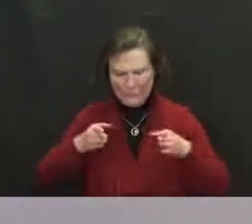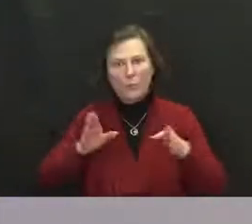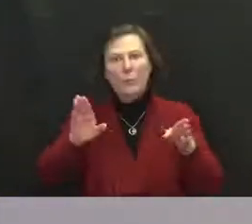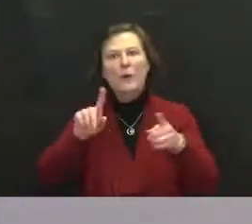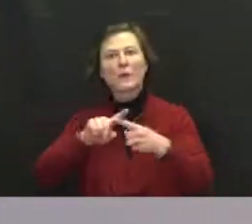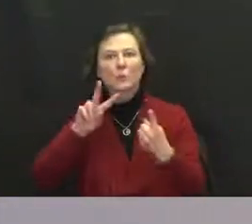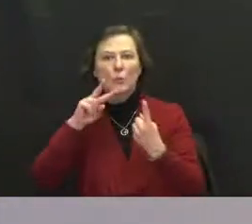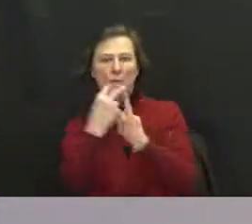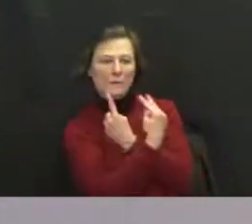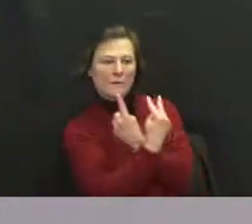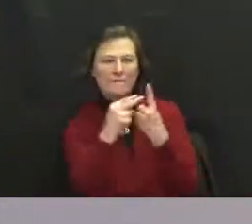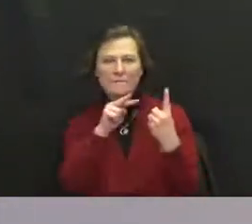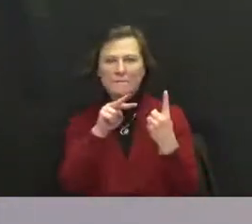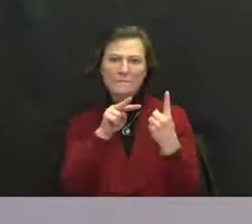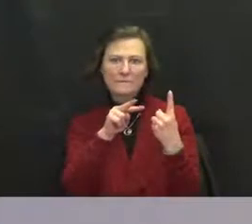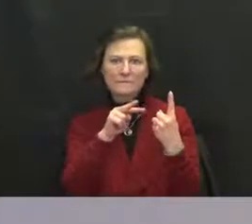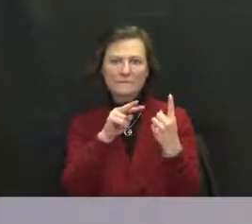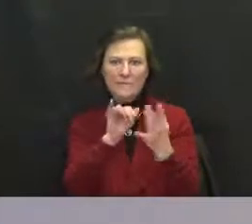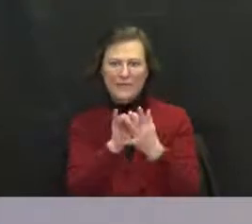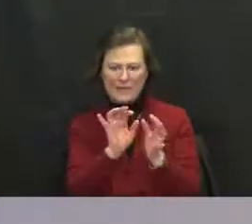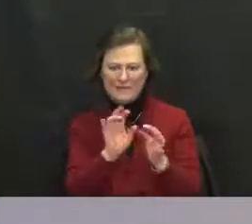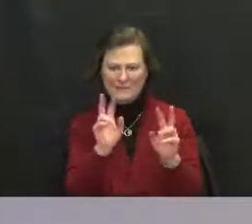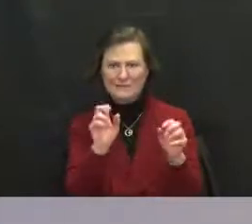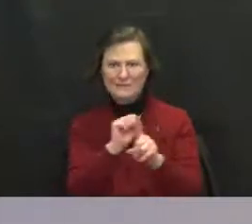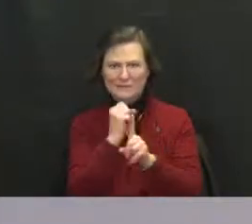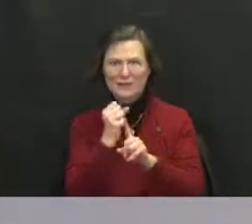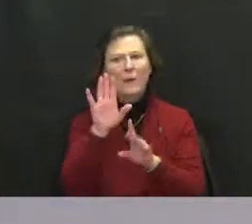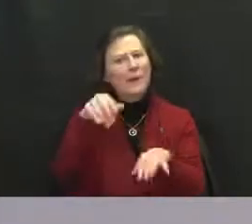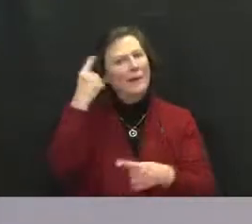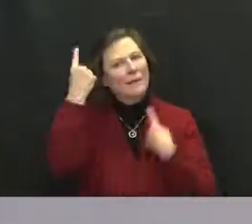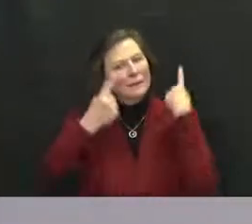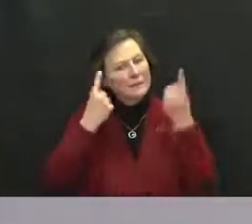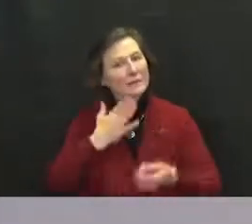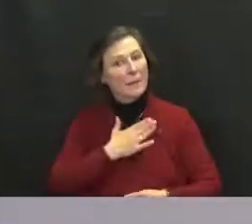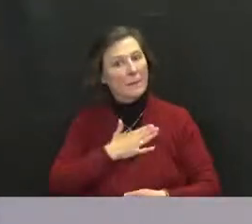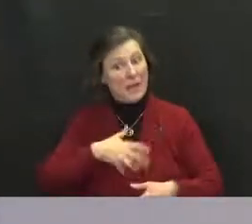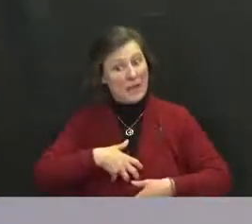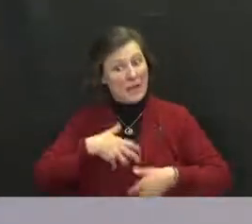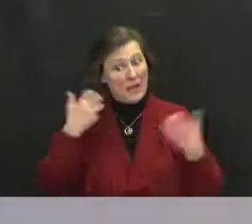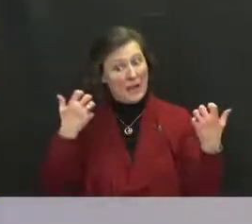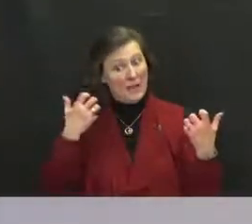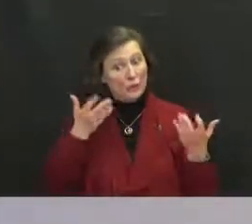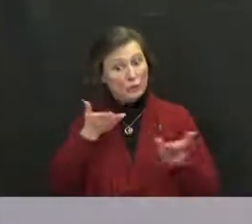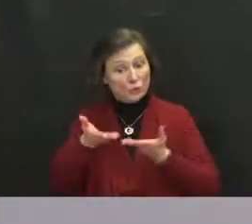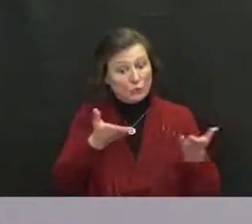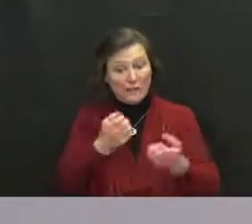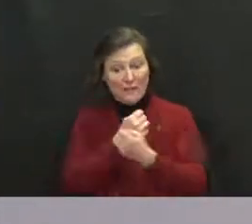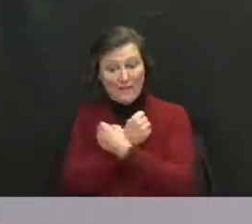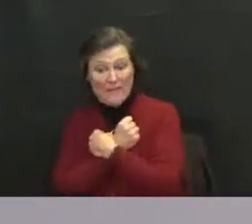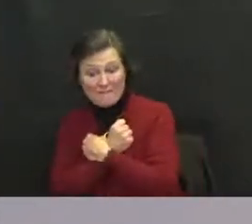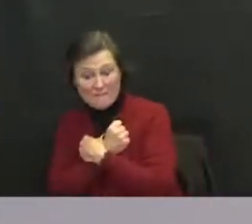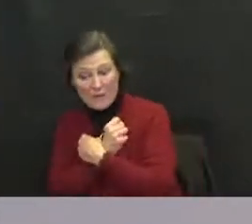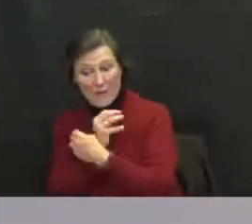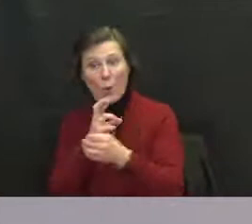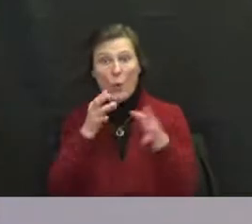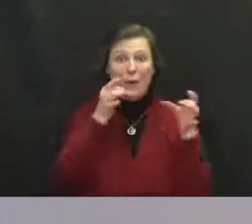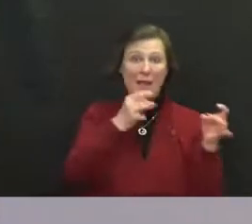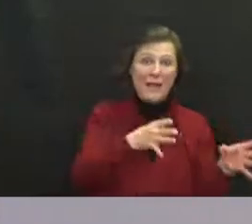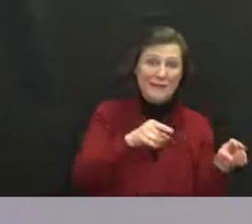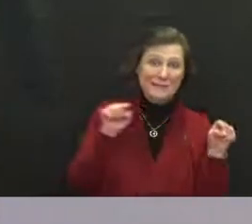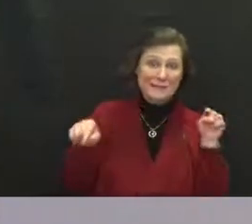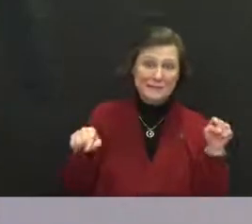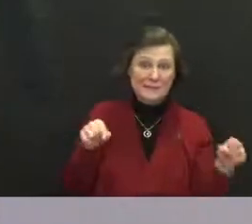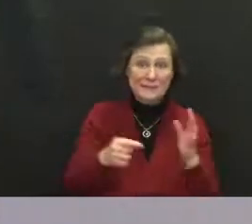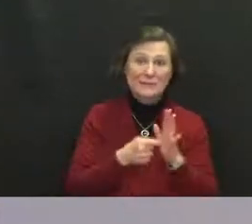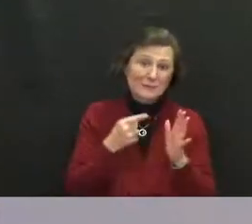matters, and consider whether my anger is serving love or hate. Sometimes